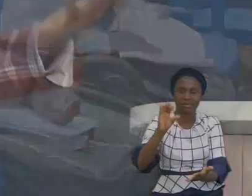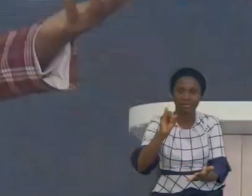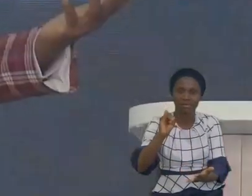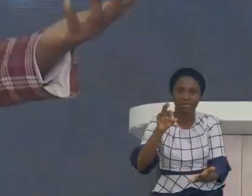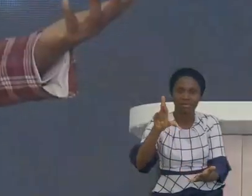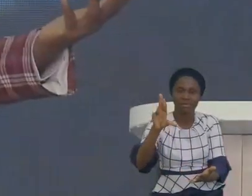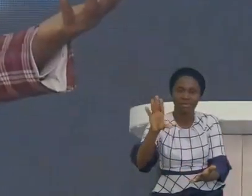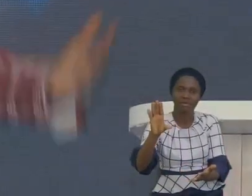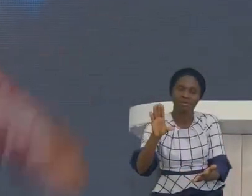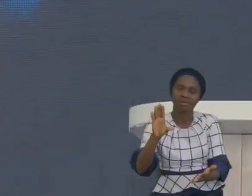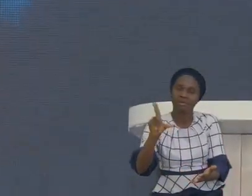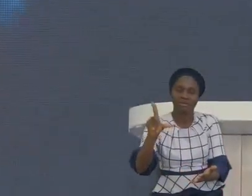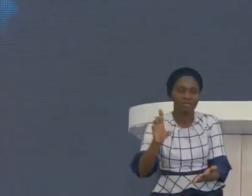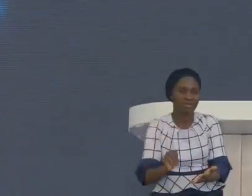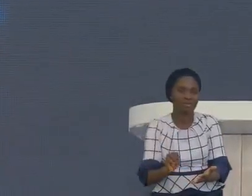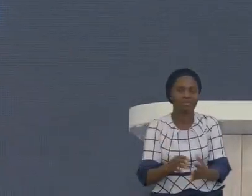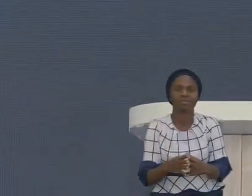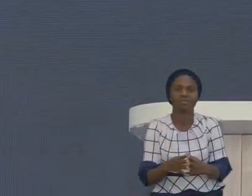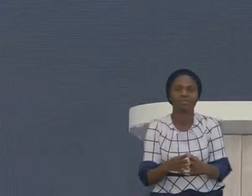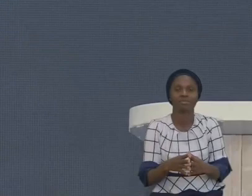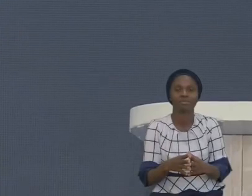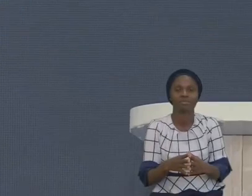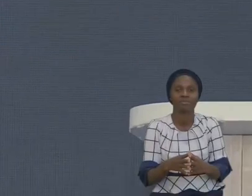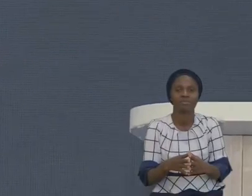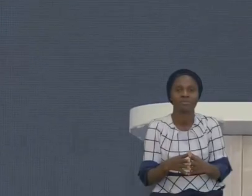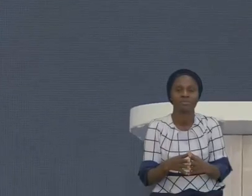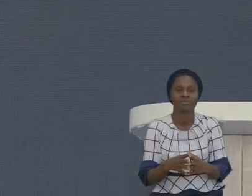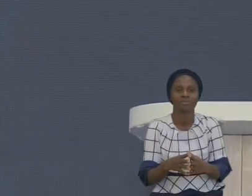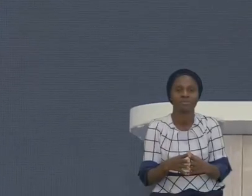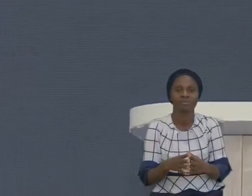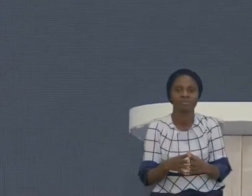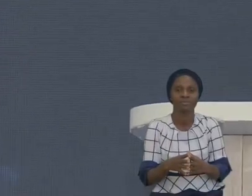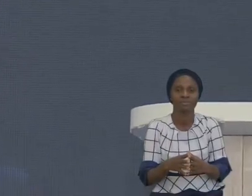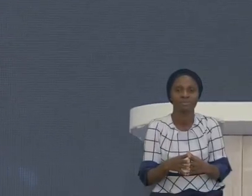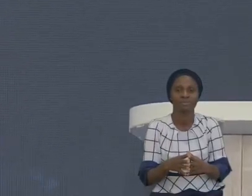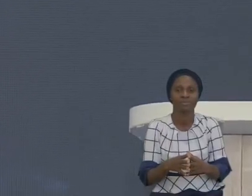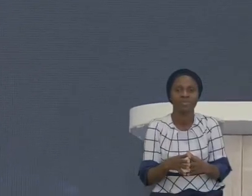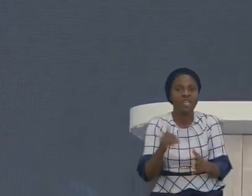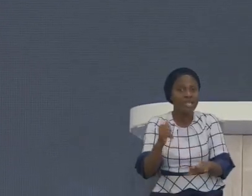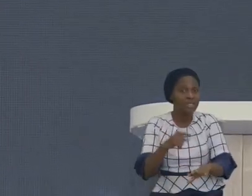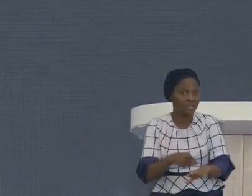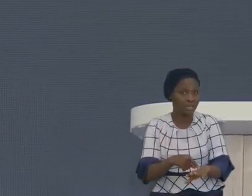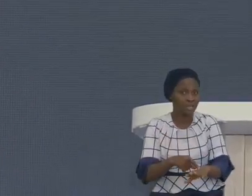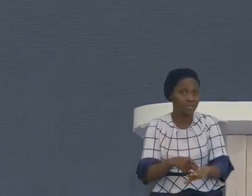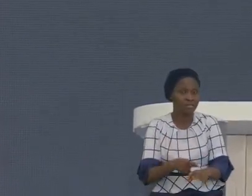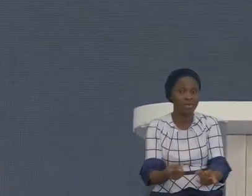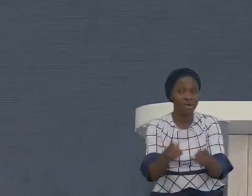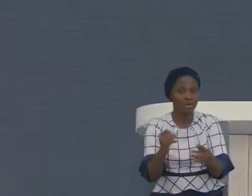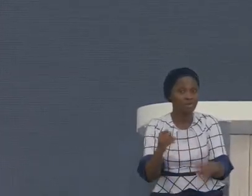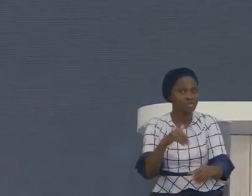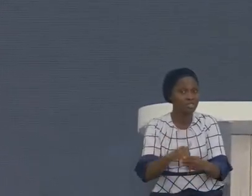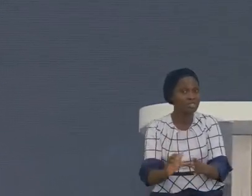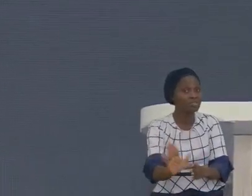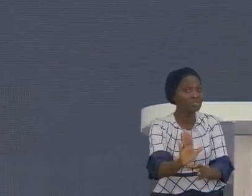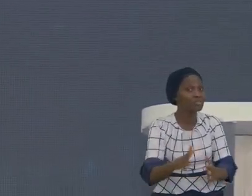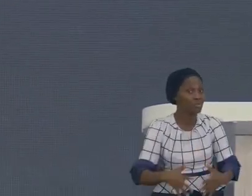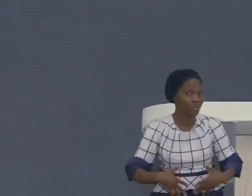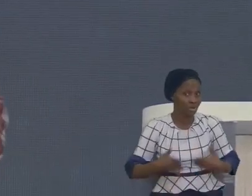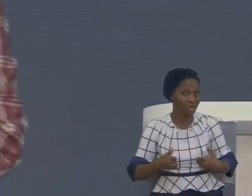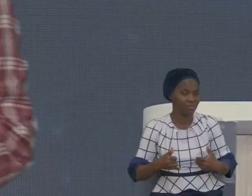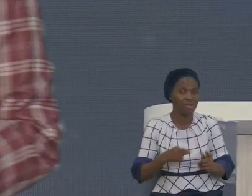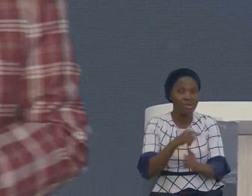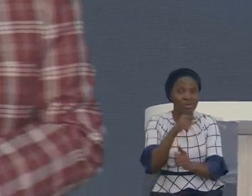And a time comes in your life when you are dissatisfied with merry-go-round.